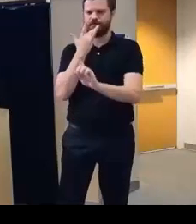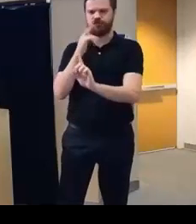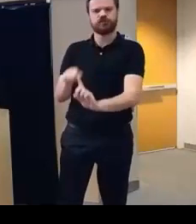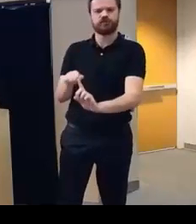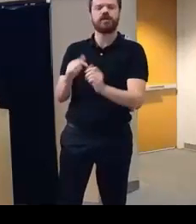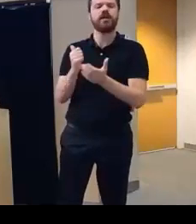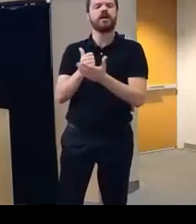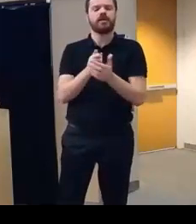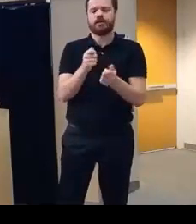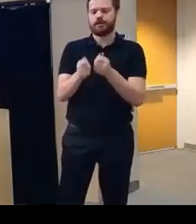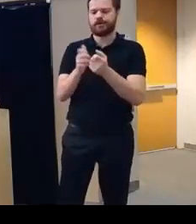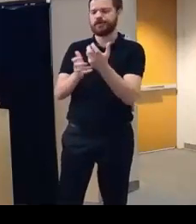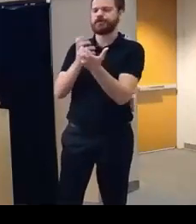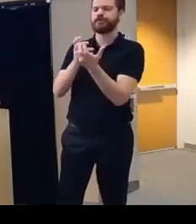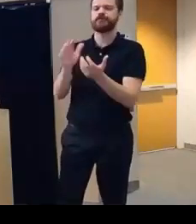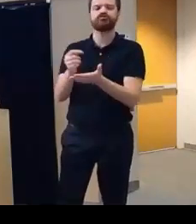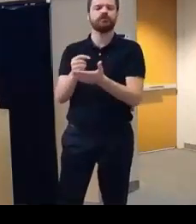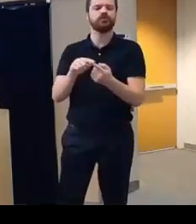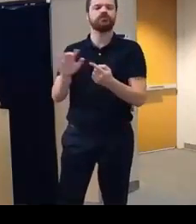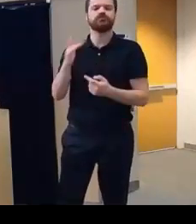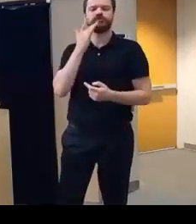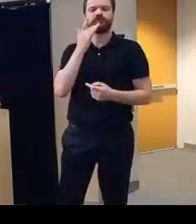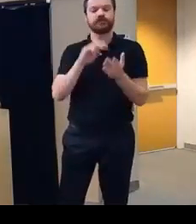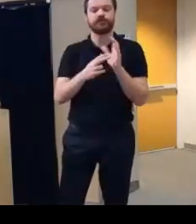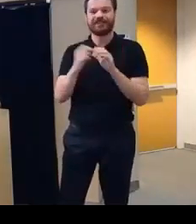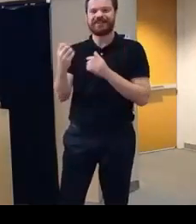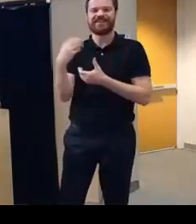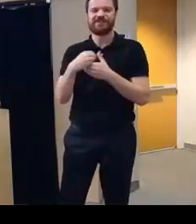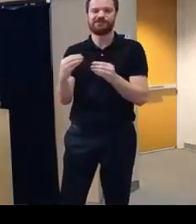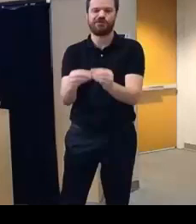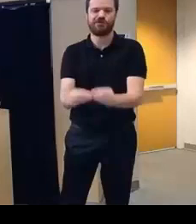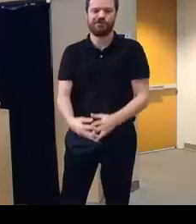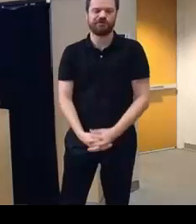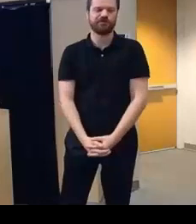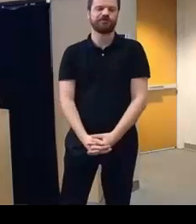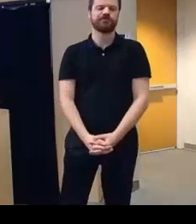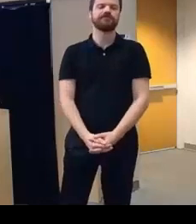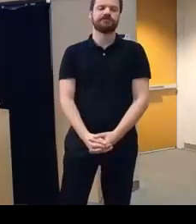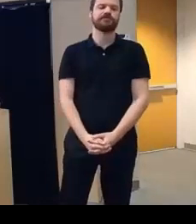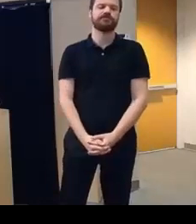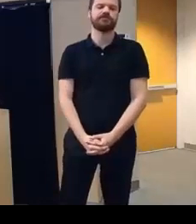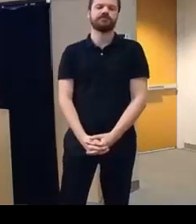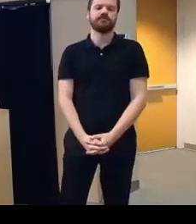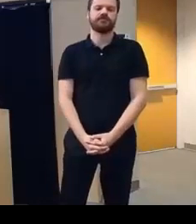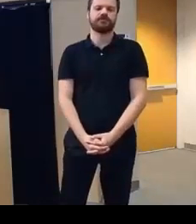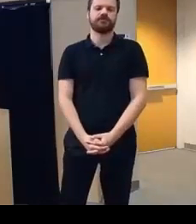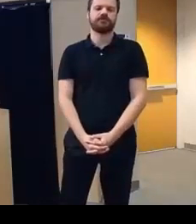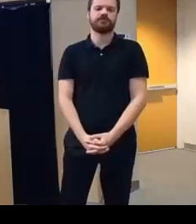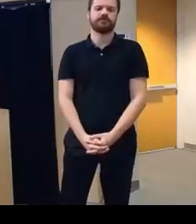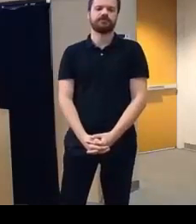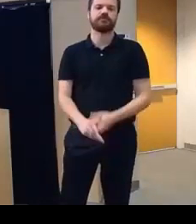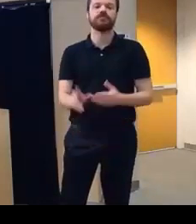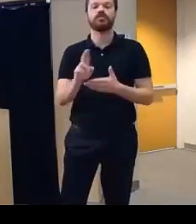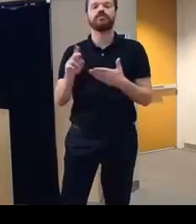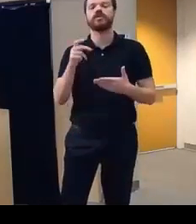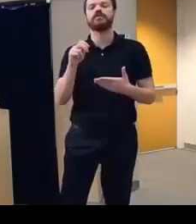help tailor the treatment to their preferences so that we could get them to engage better? Turns out there's this cool part of University